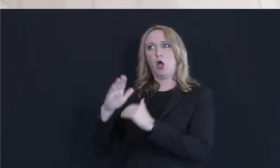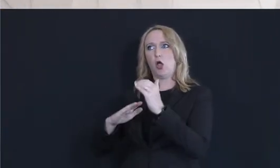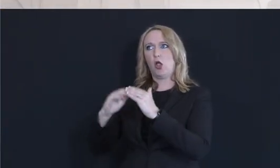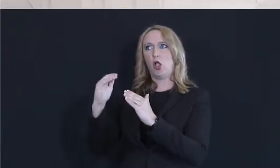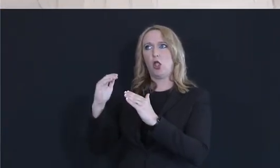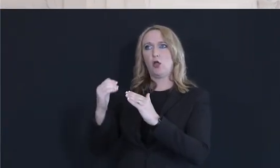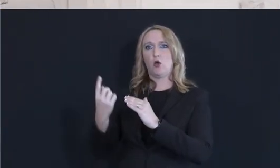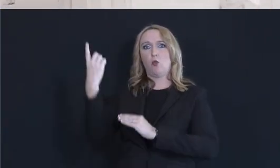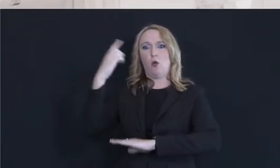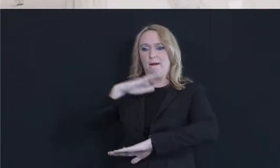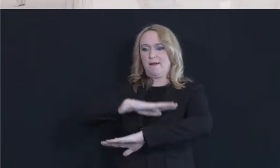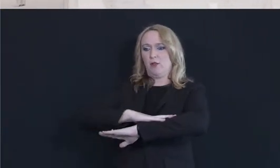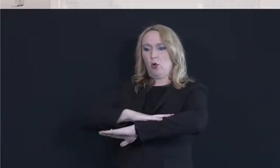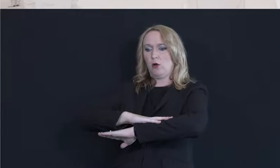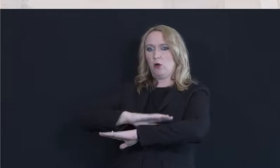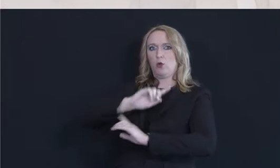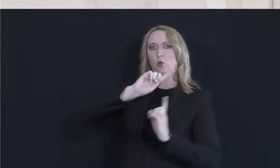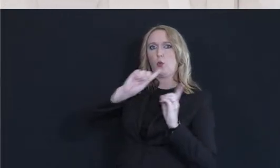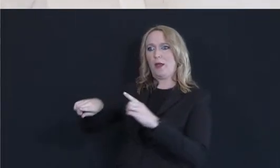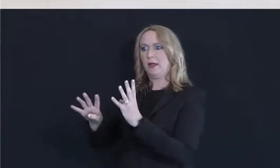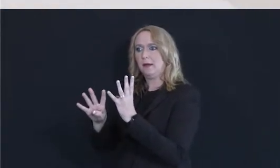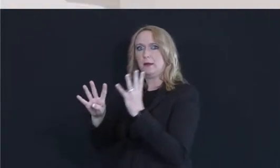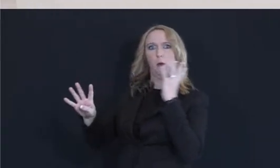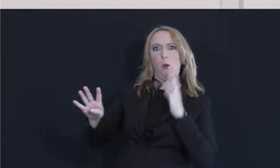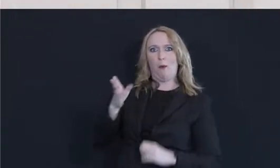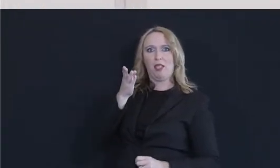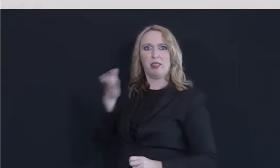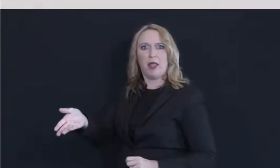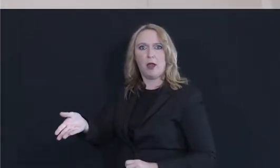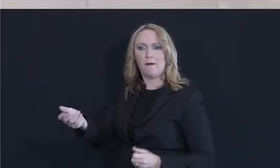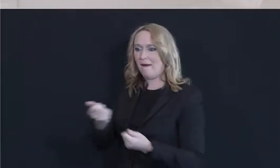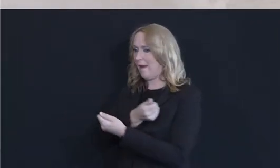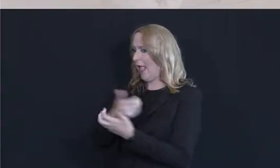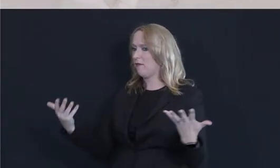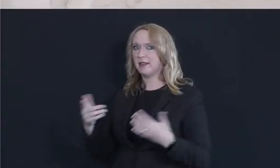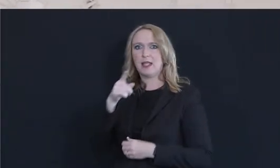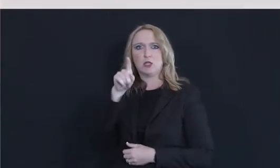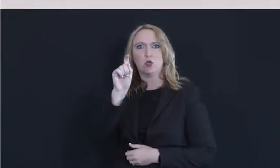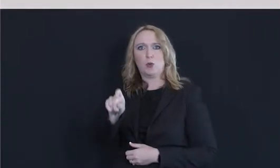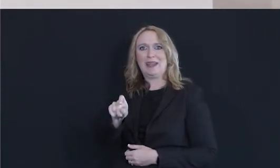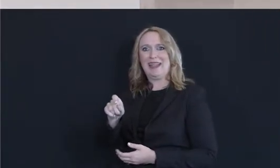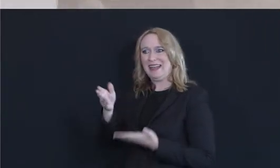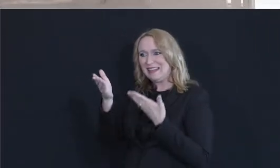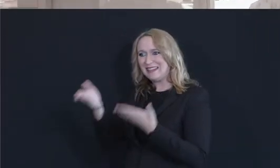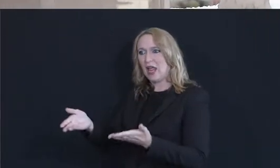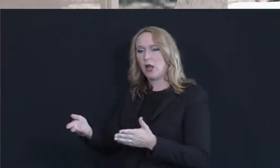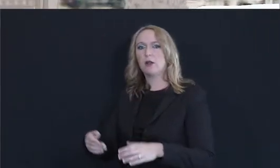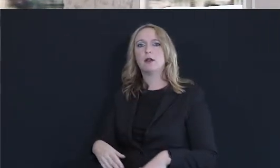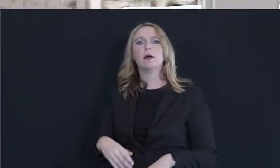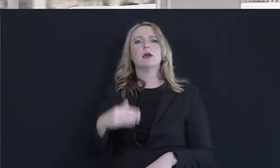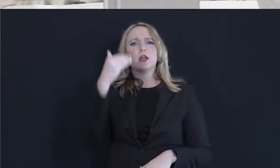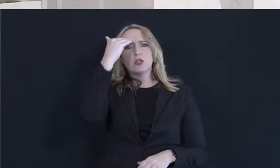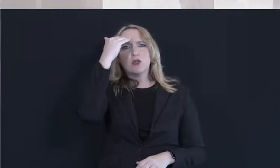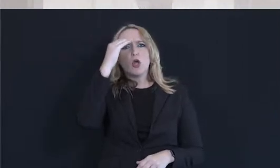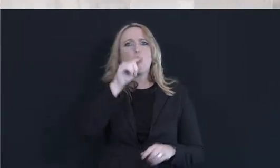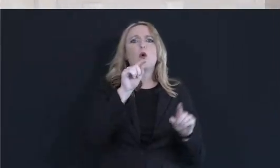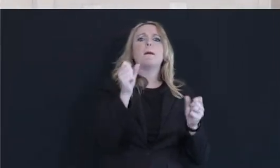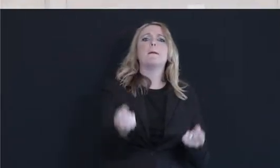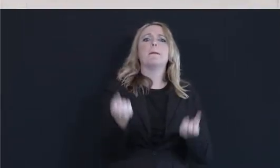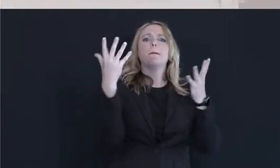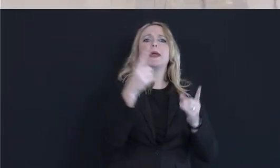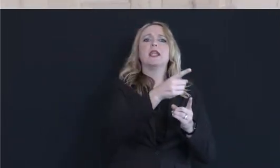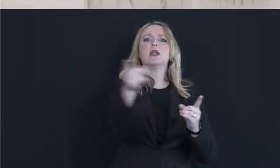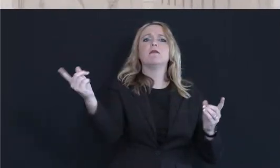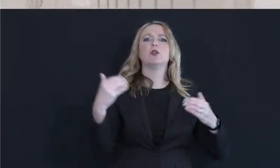be a One-Stop shop and my vision for this for the future is really this that we run City Hall like all of you run your business better